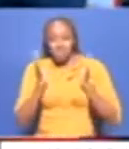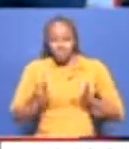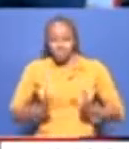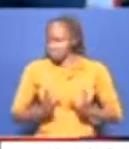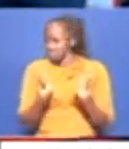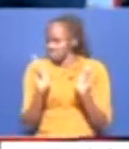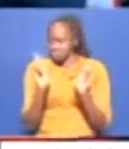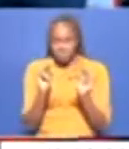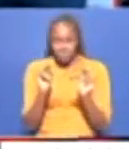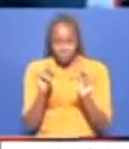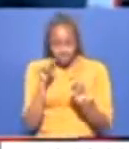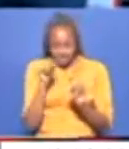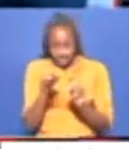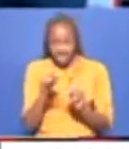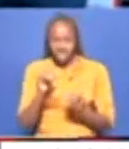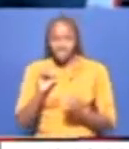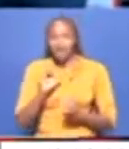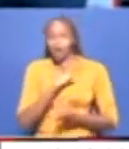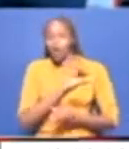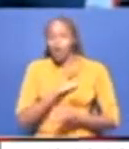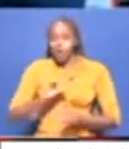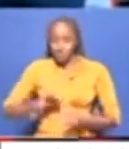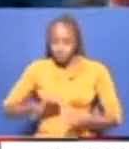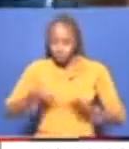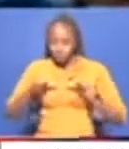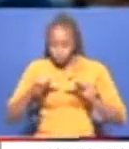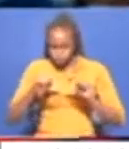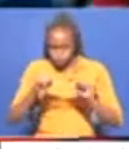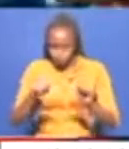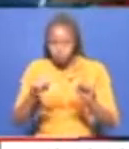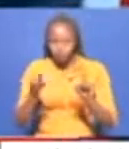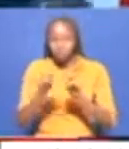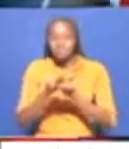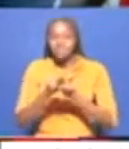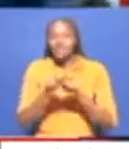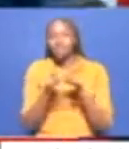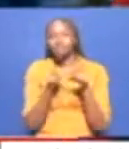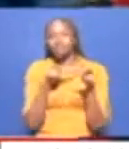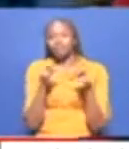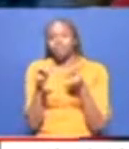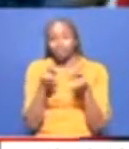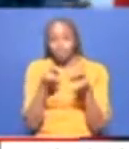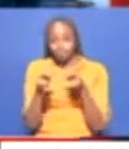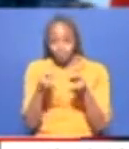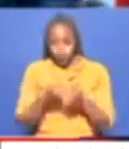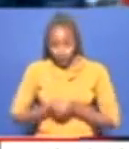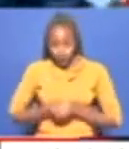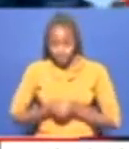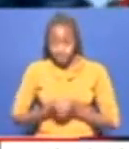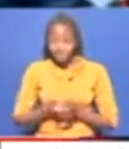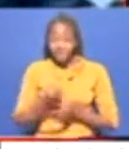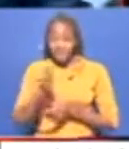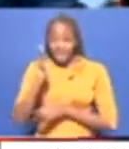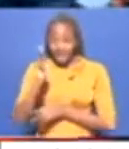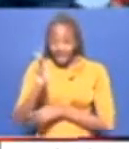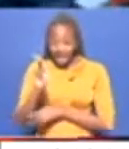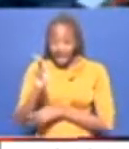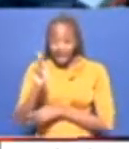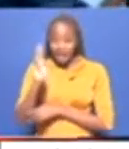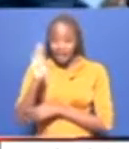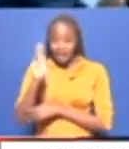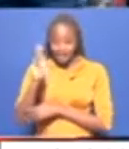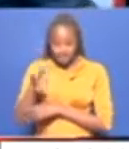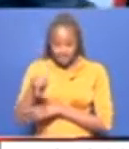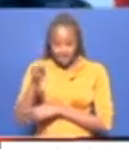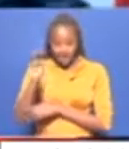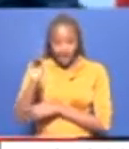commission operates and shall continue operating. The KPMG audit is ongoing. It